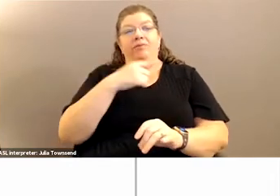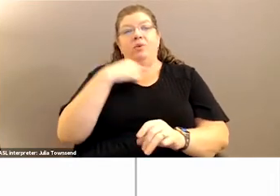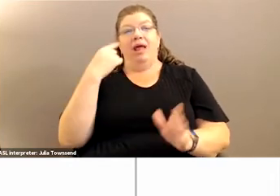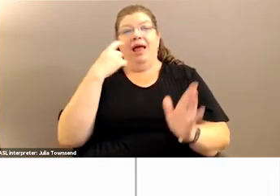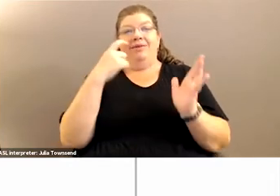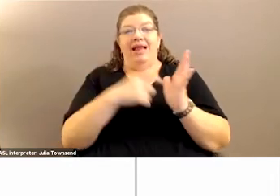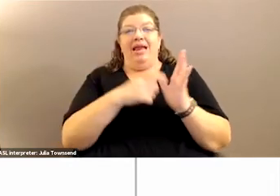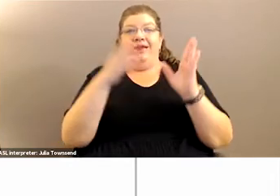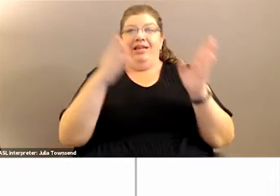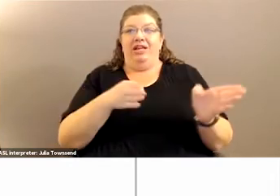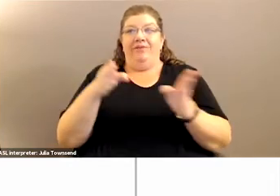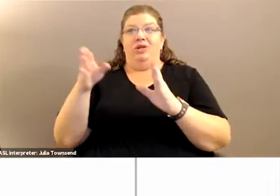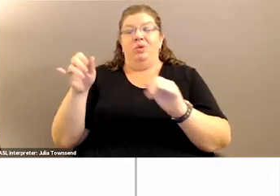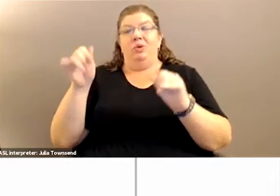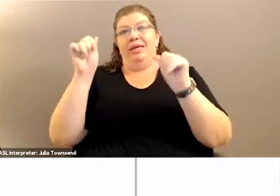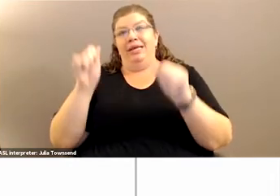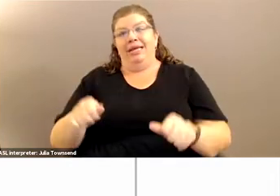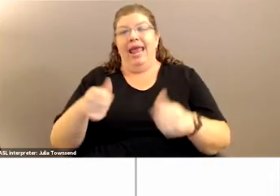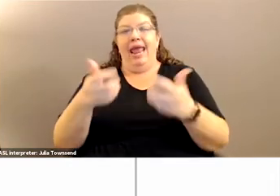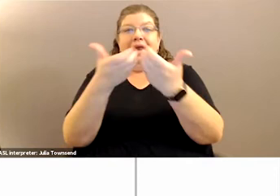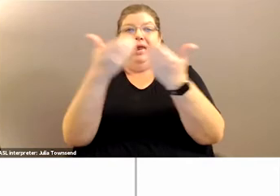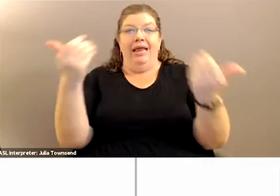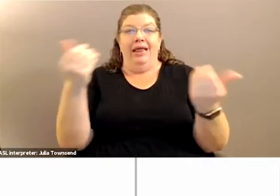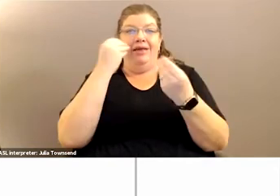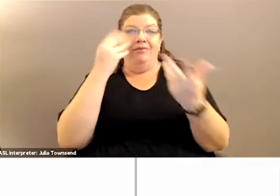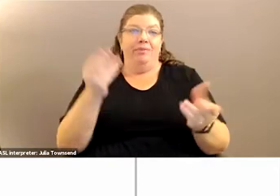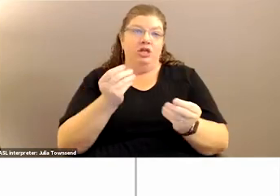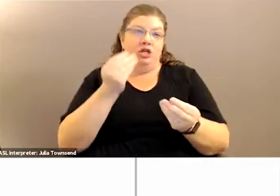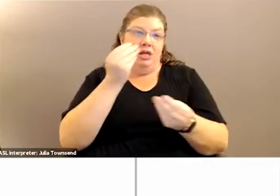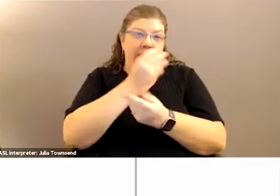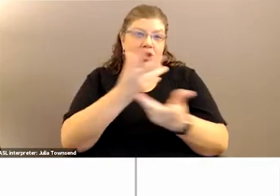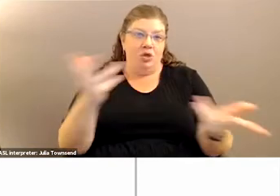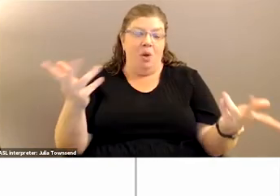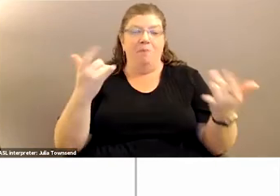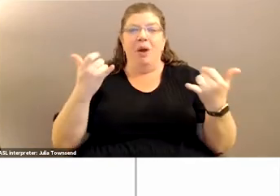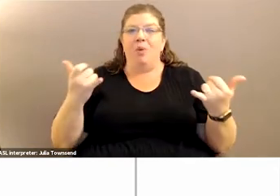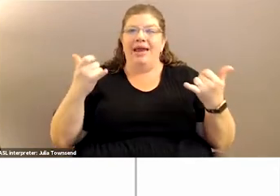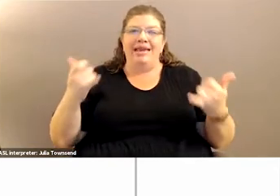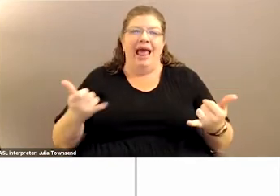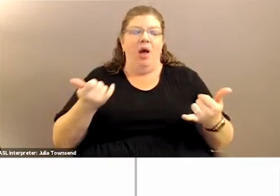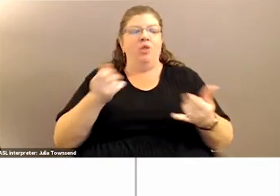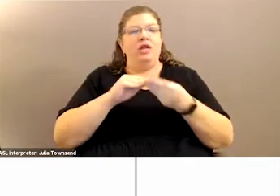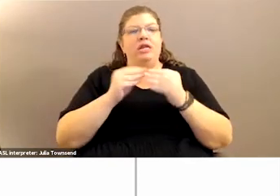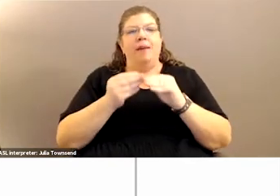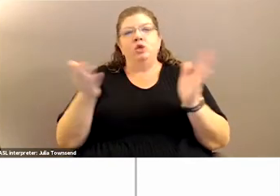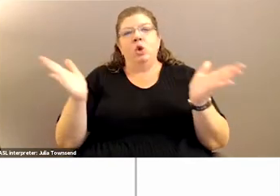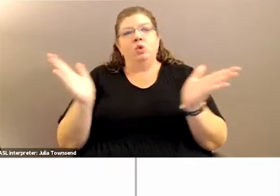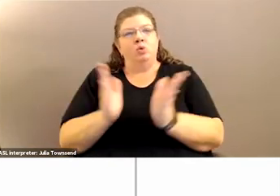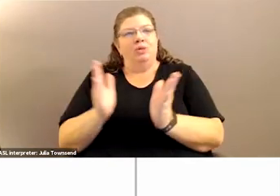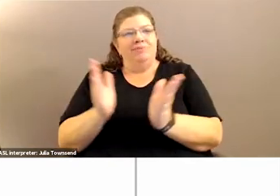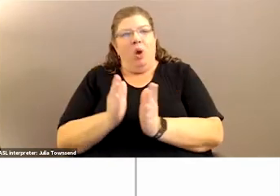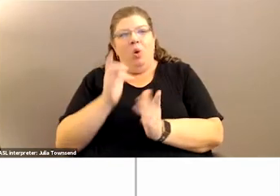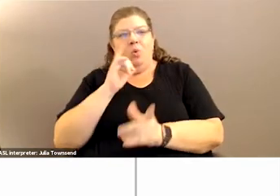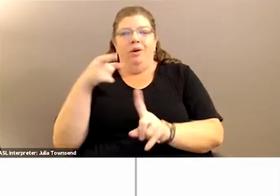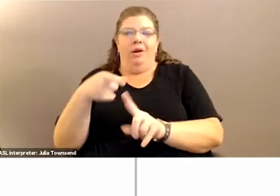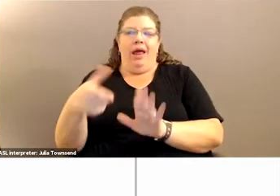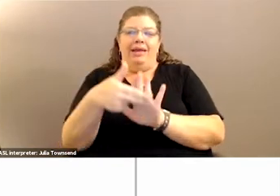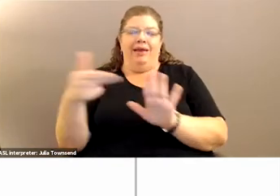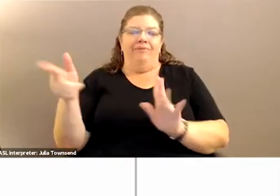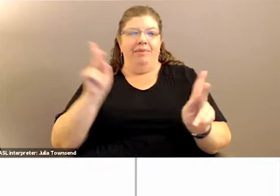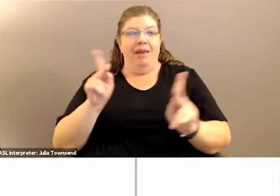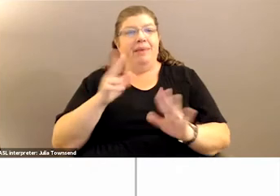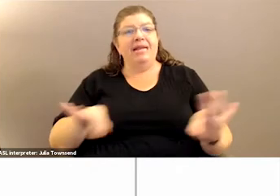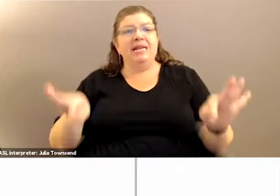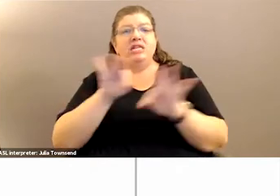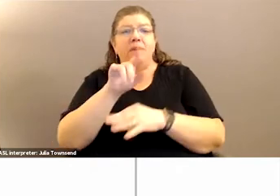individuals and we'll be able to disaggregate that data for you so i hope to be able to bring to that to you because i think it is important data to